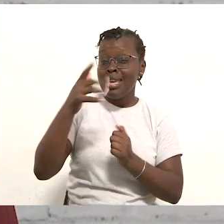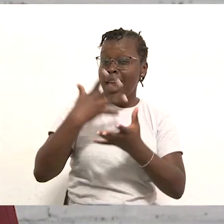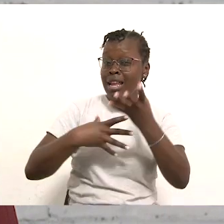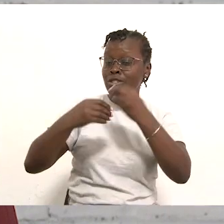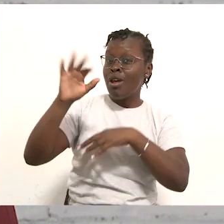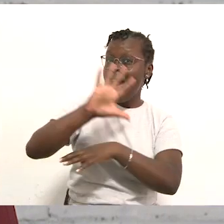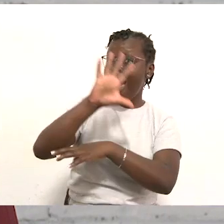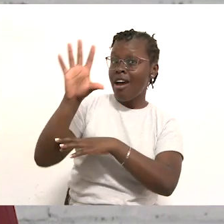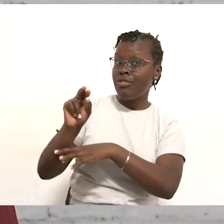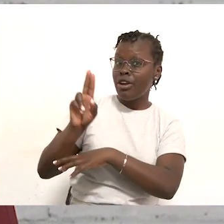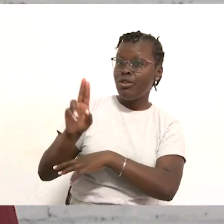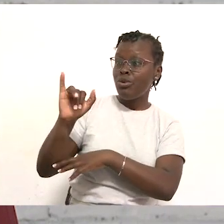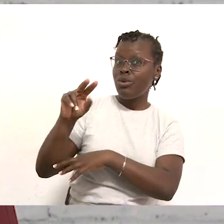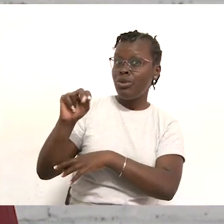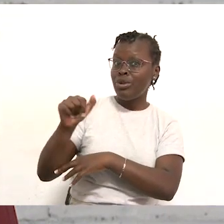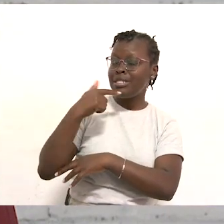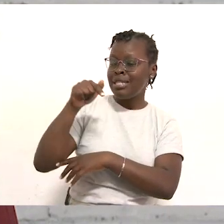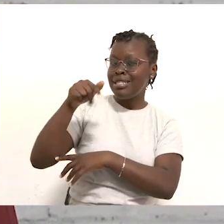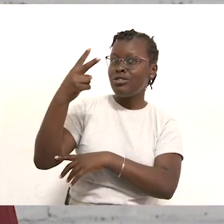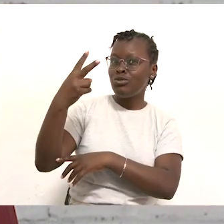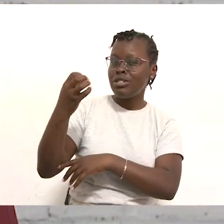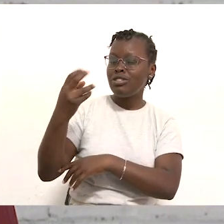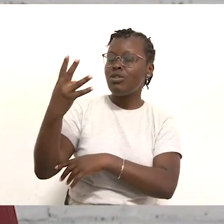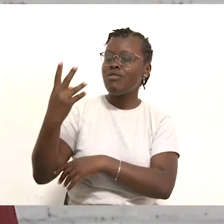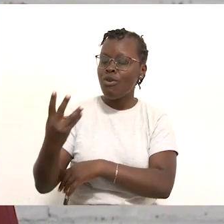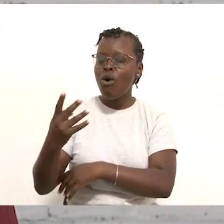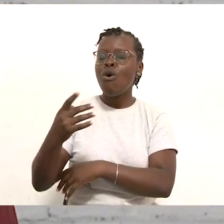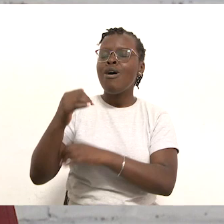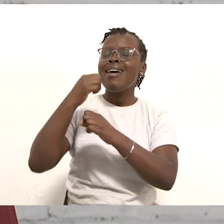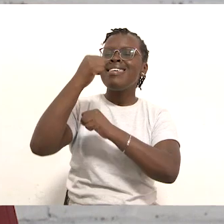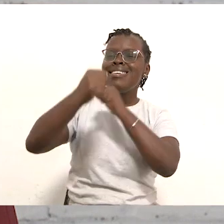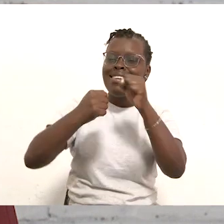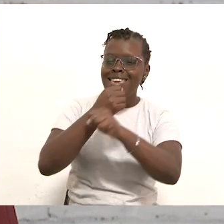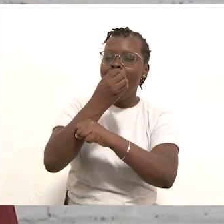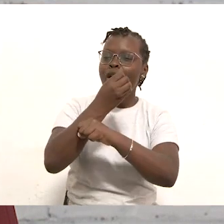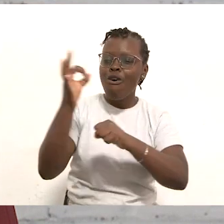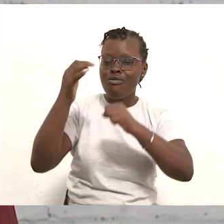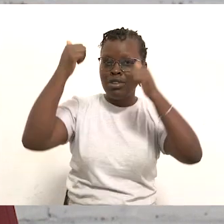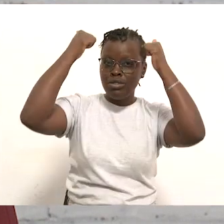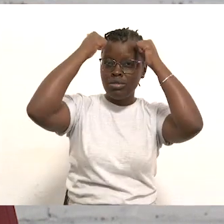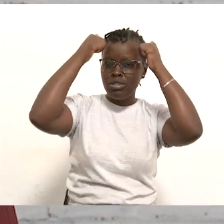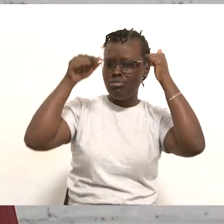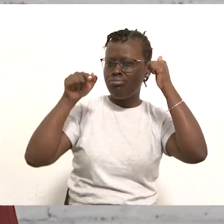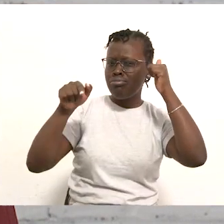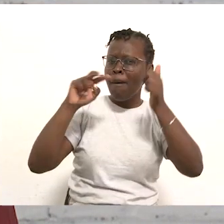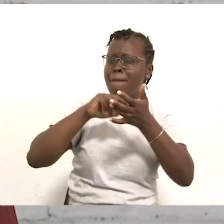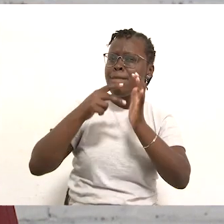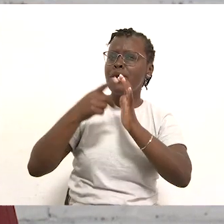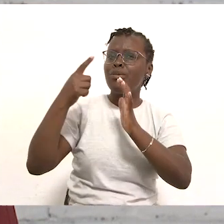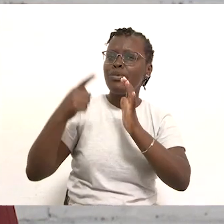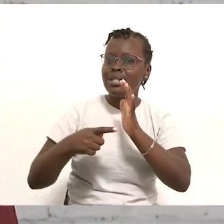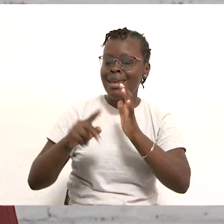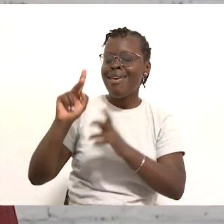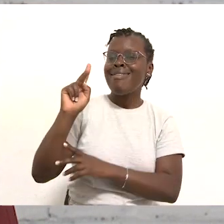African Union has declared 2024 as the first ever year of education. The intersection of new education reforms in